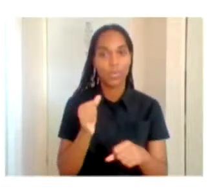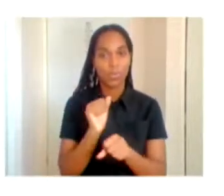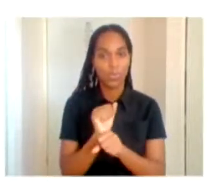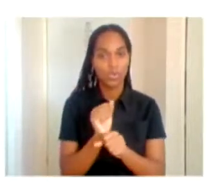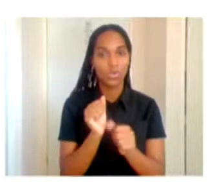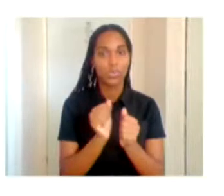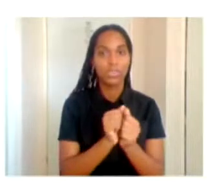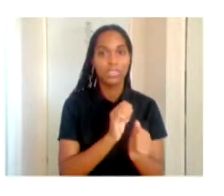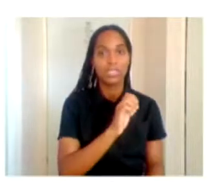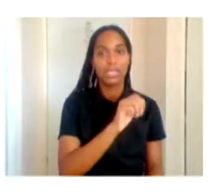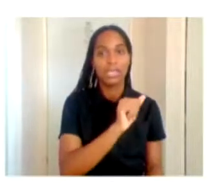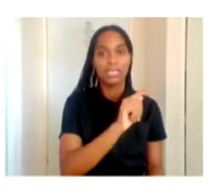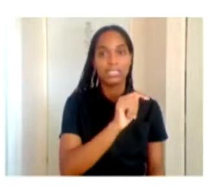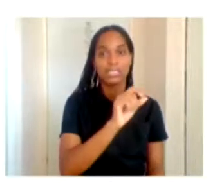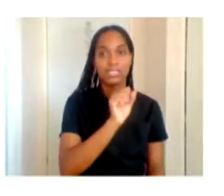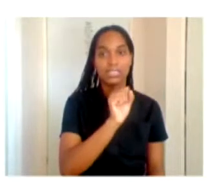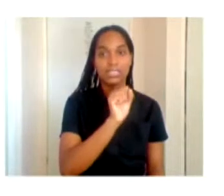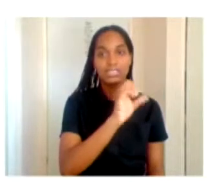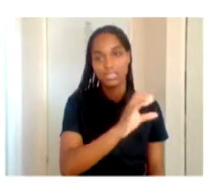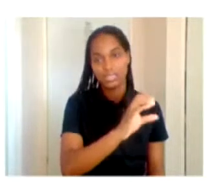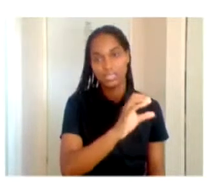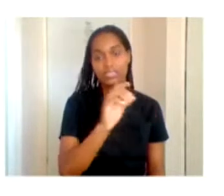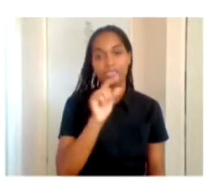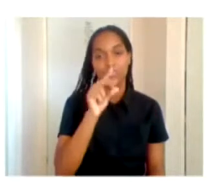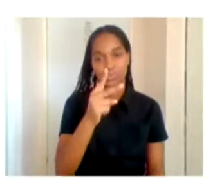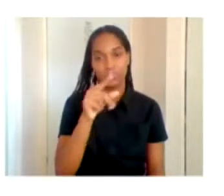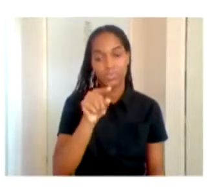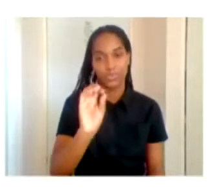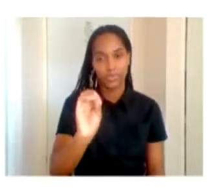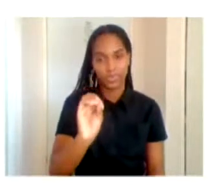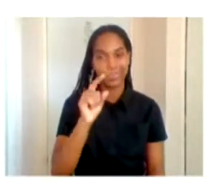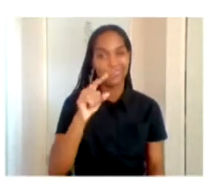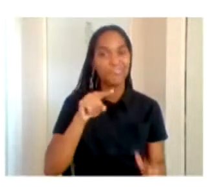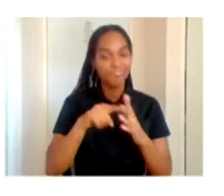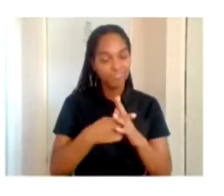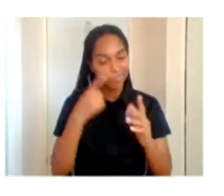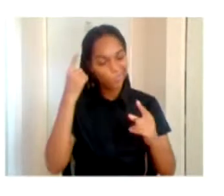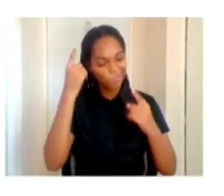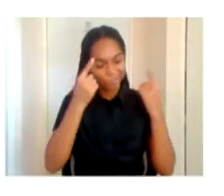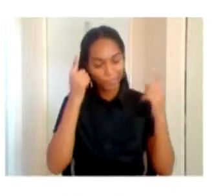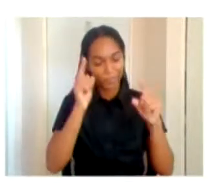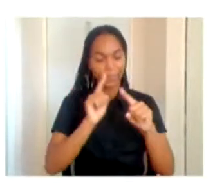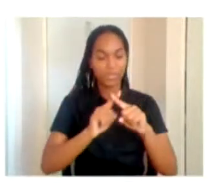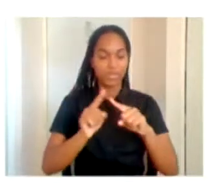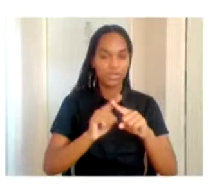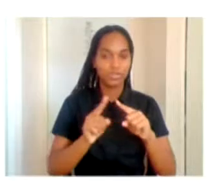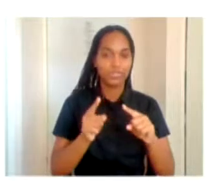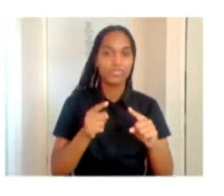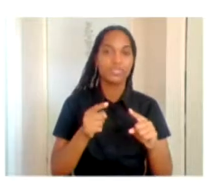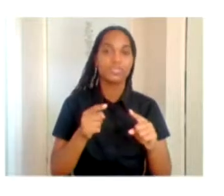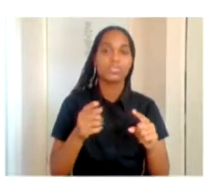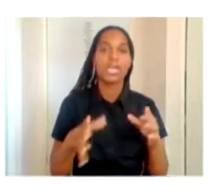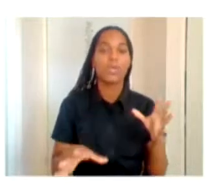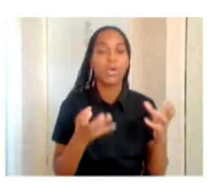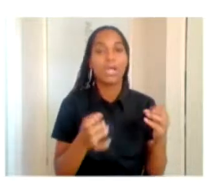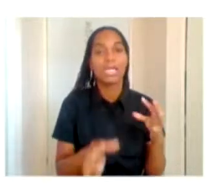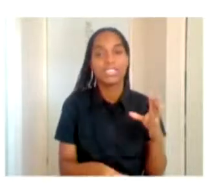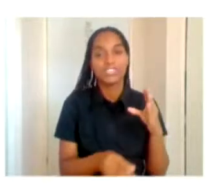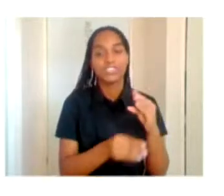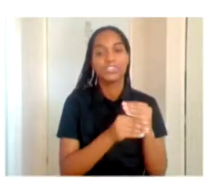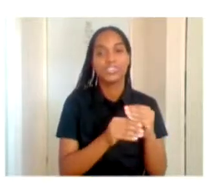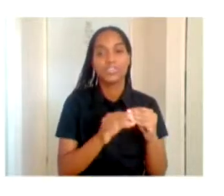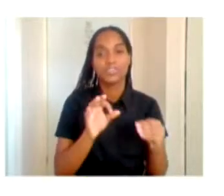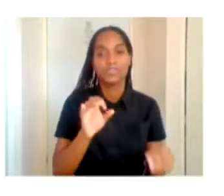Atsc 2.0. And then that has started to consider different features or additional features on top of the kind